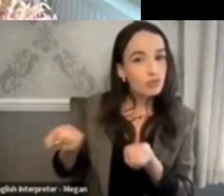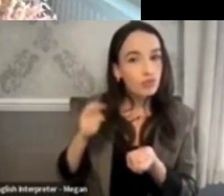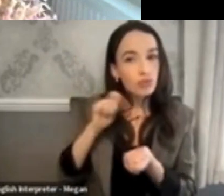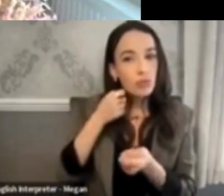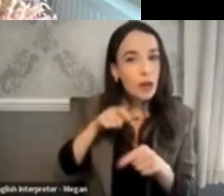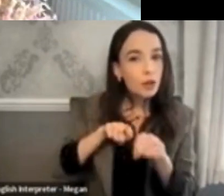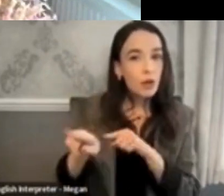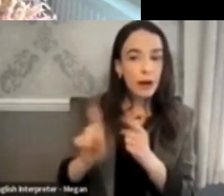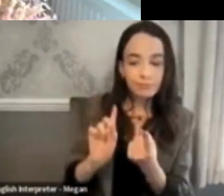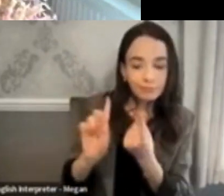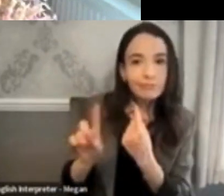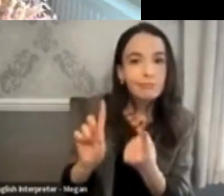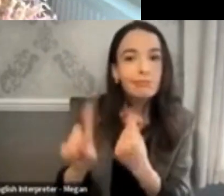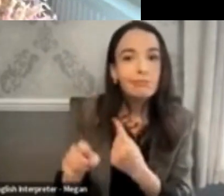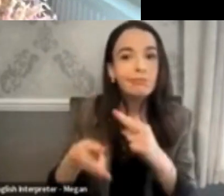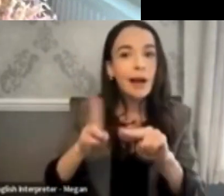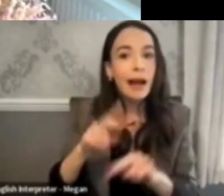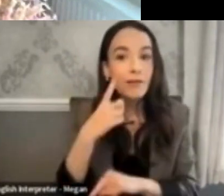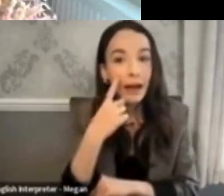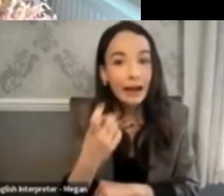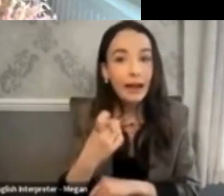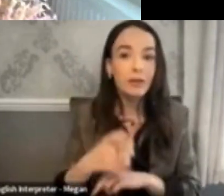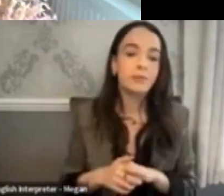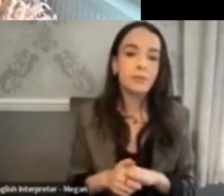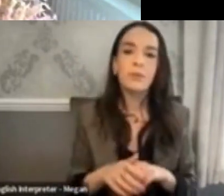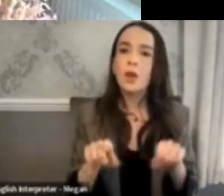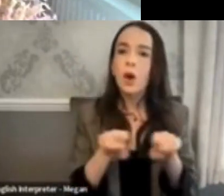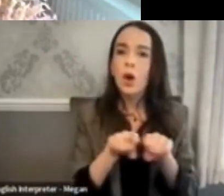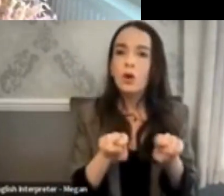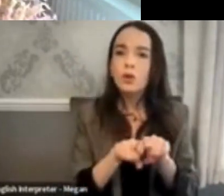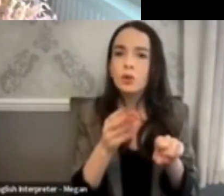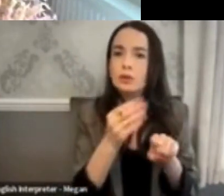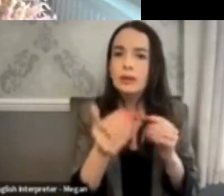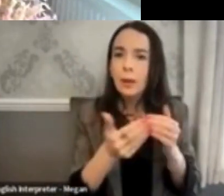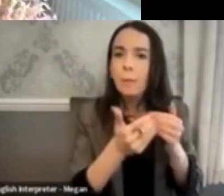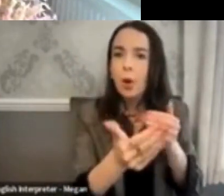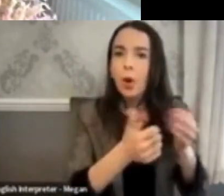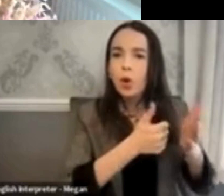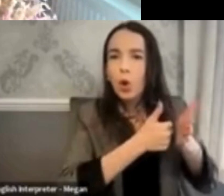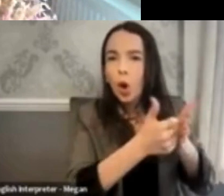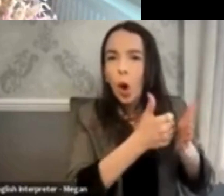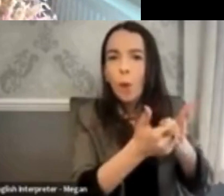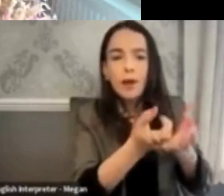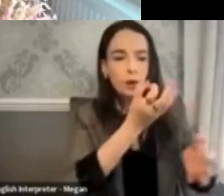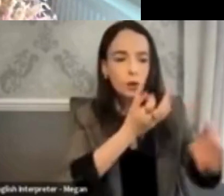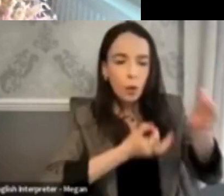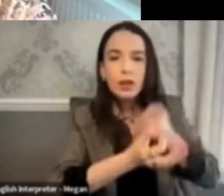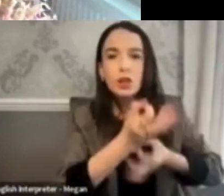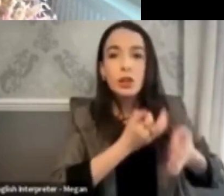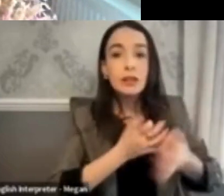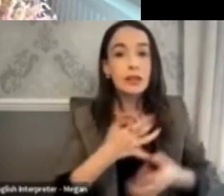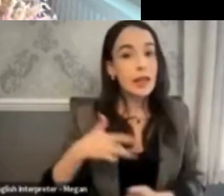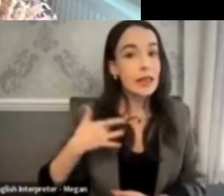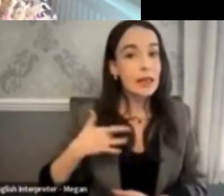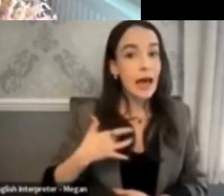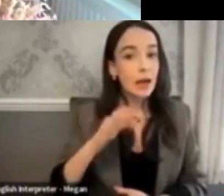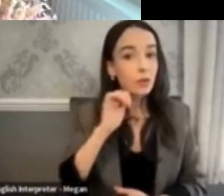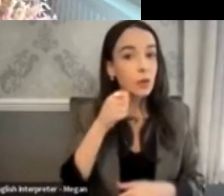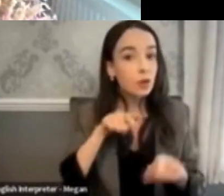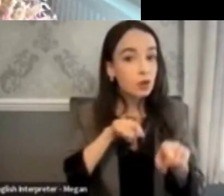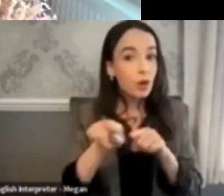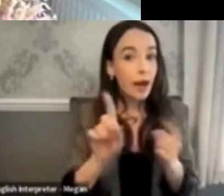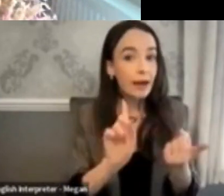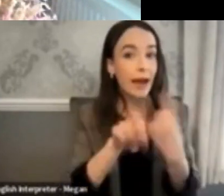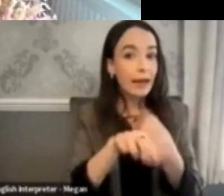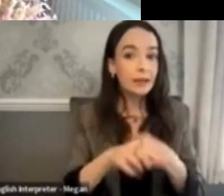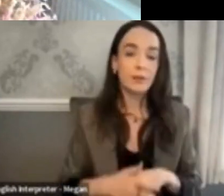box as they can. And we'll also try to answer some of the more common questions or comments live too. We may